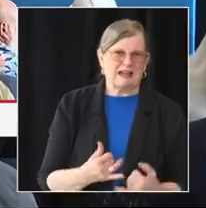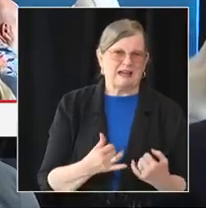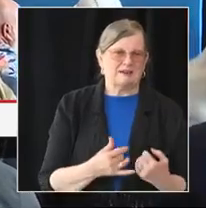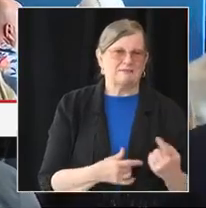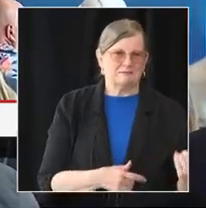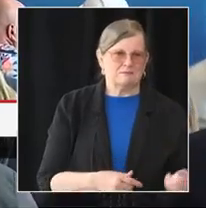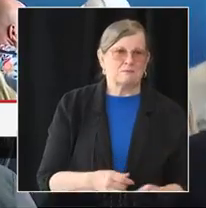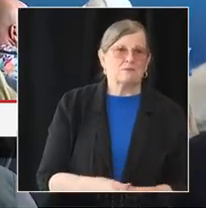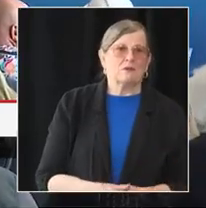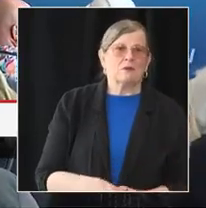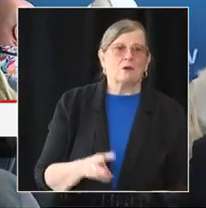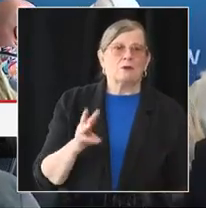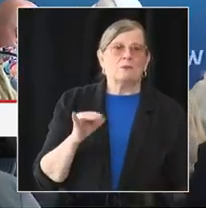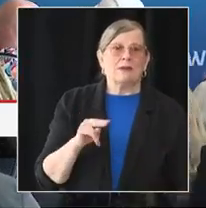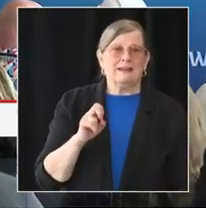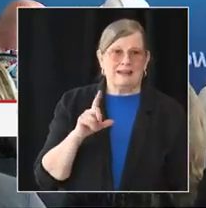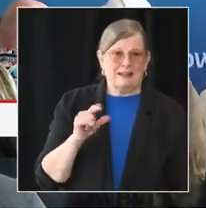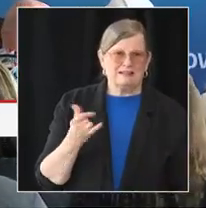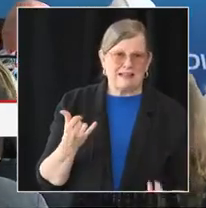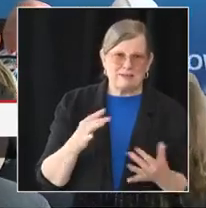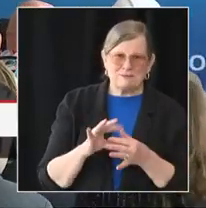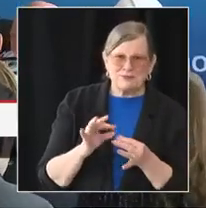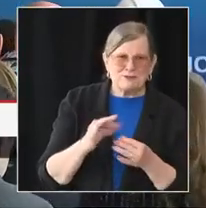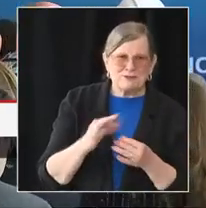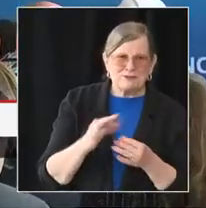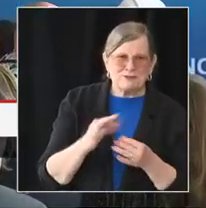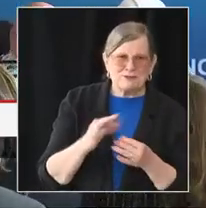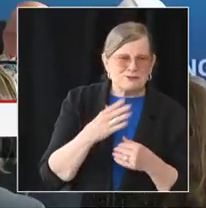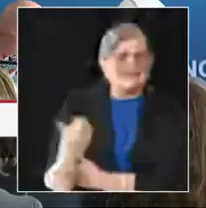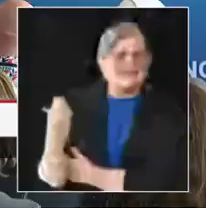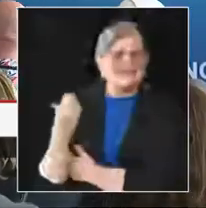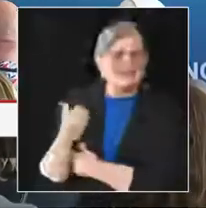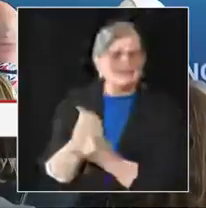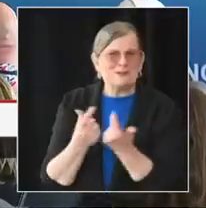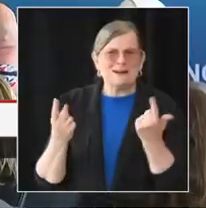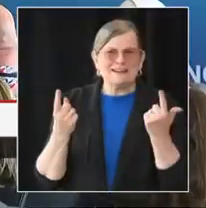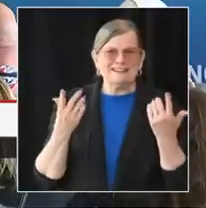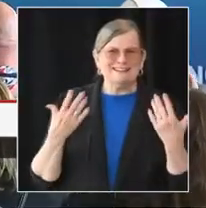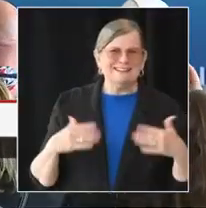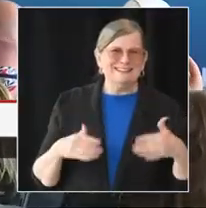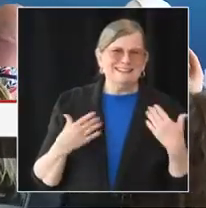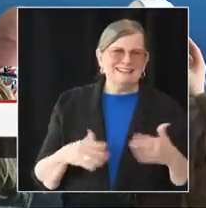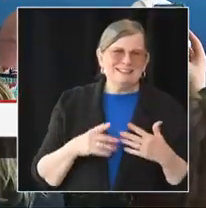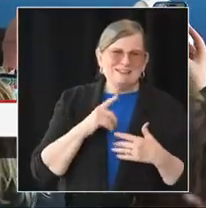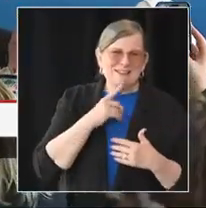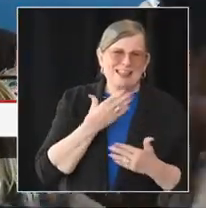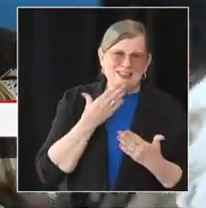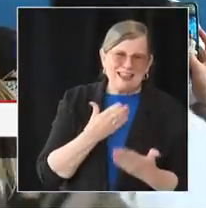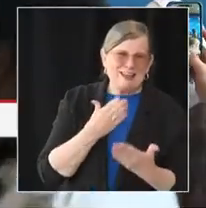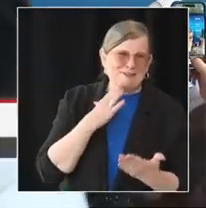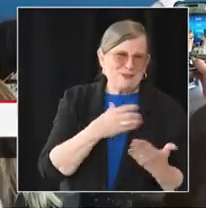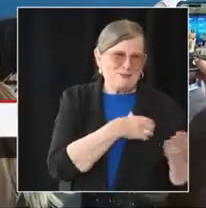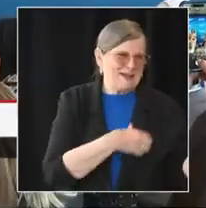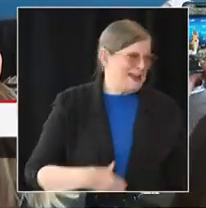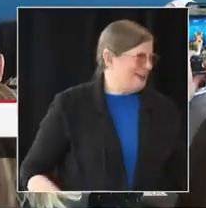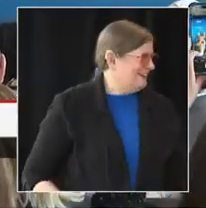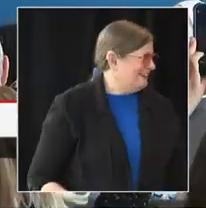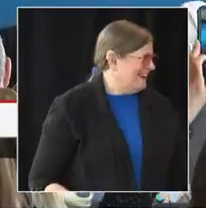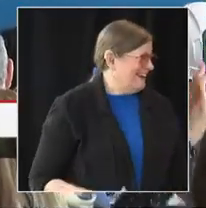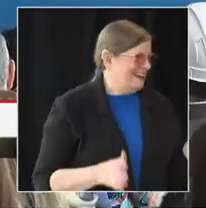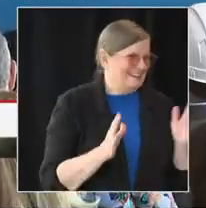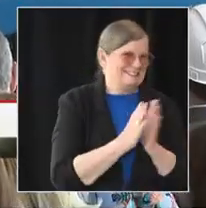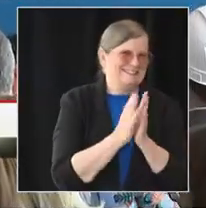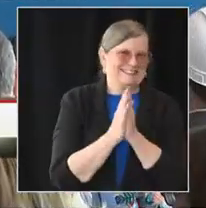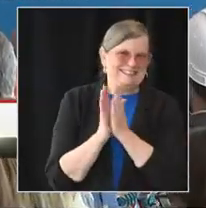Good morning, everybody, and welcome. Thank you for being here, and let's give the mayor another round of applause. Thank you so much Thank for being you. with us this